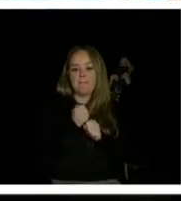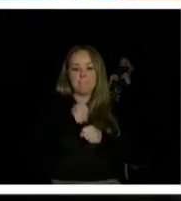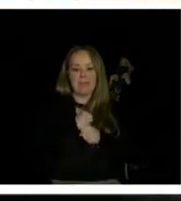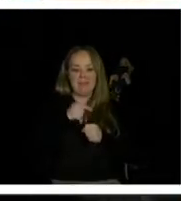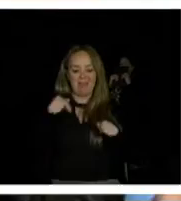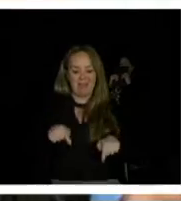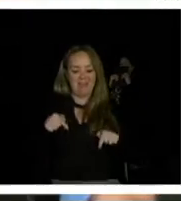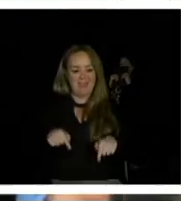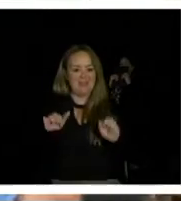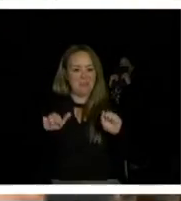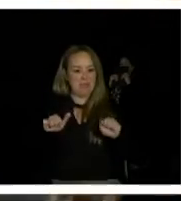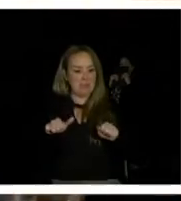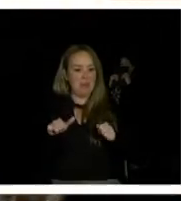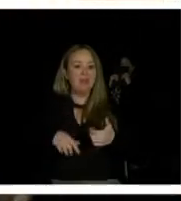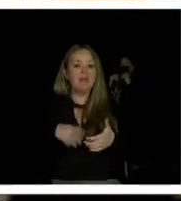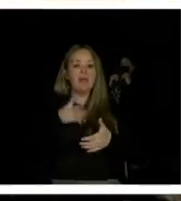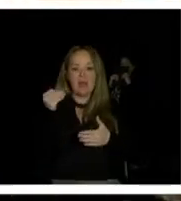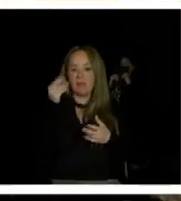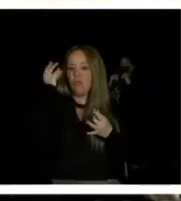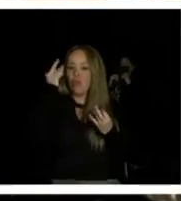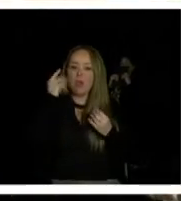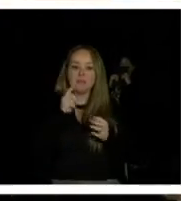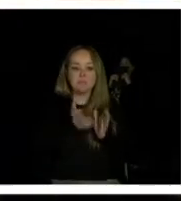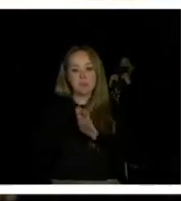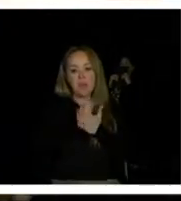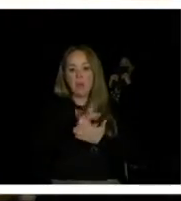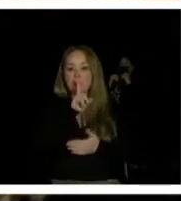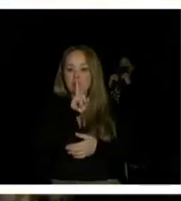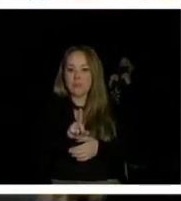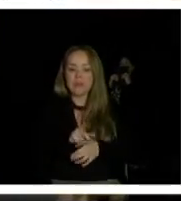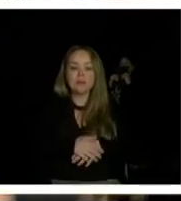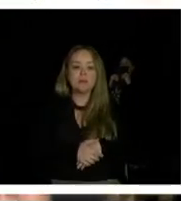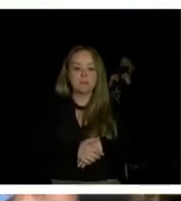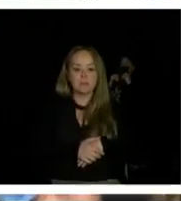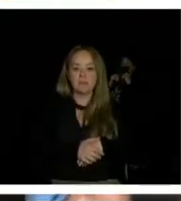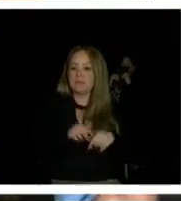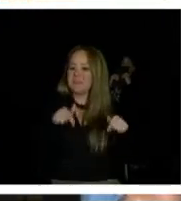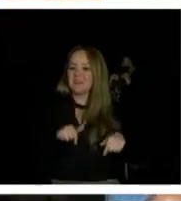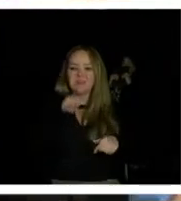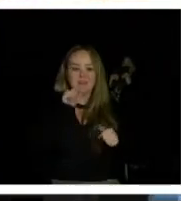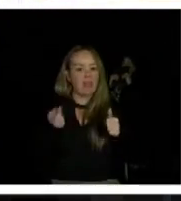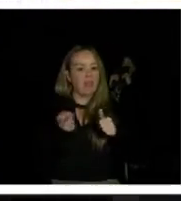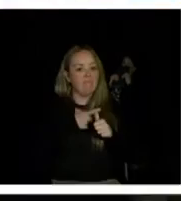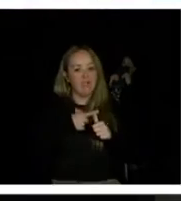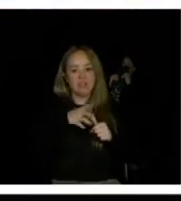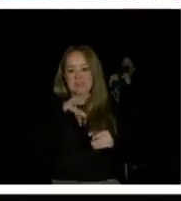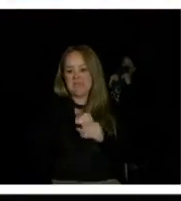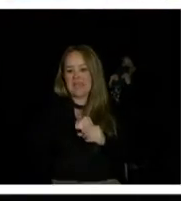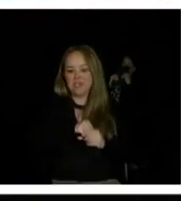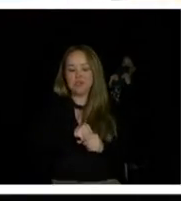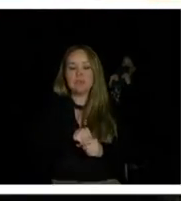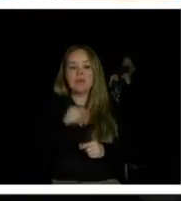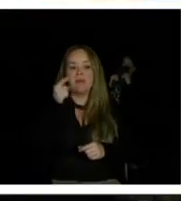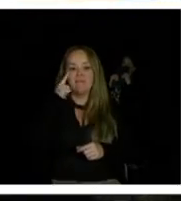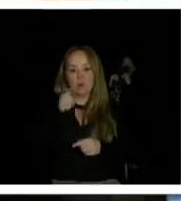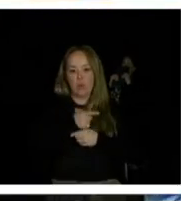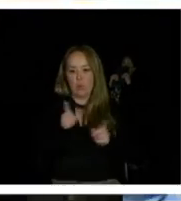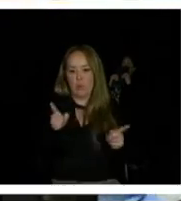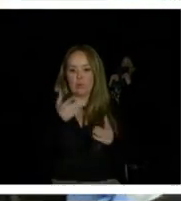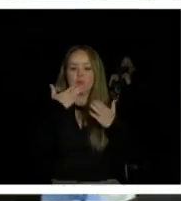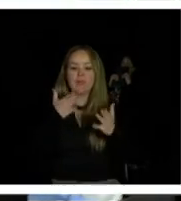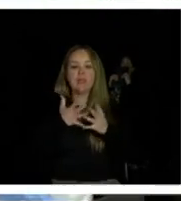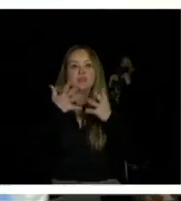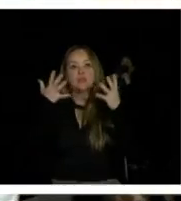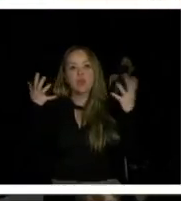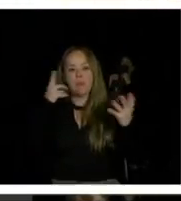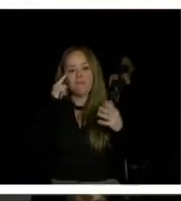making these possibilities and these thoughts a reality. So this will not be the first engagement for you guys. So thank you